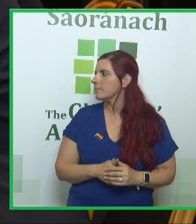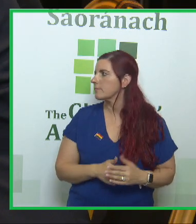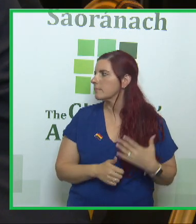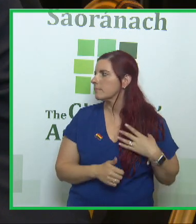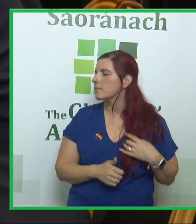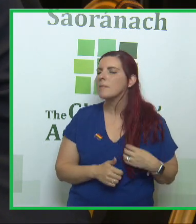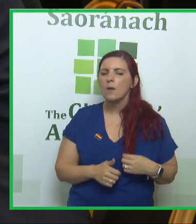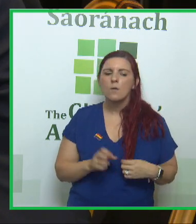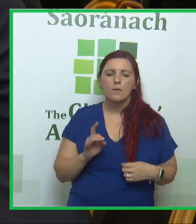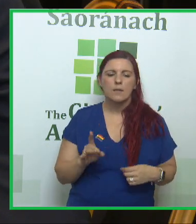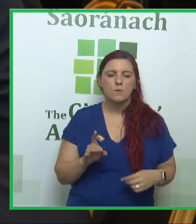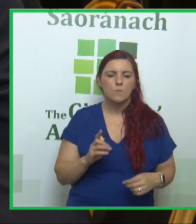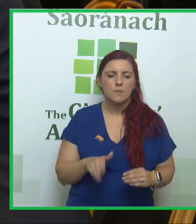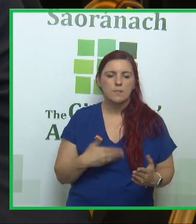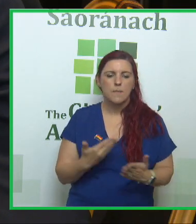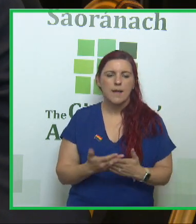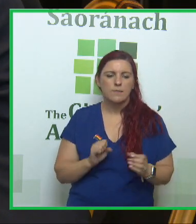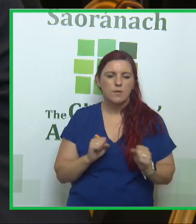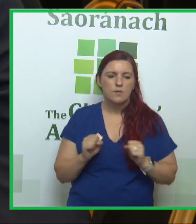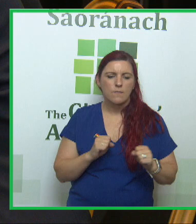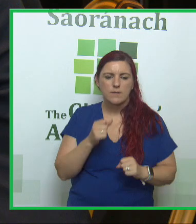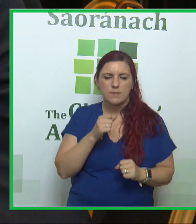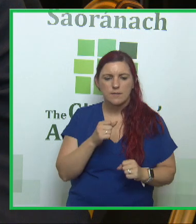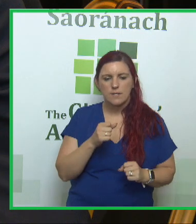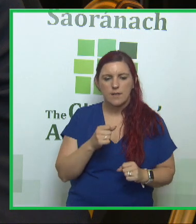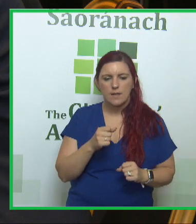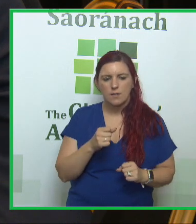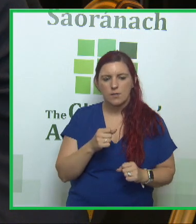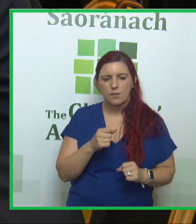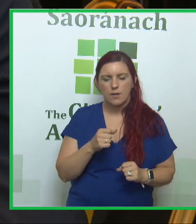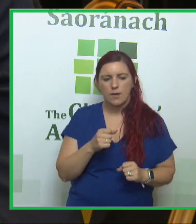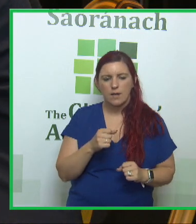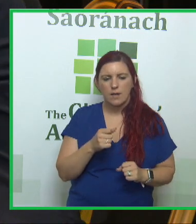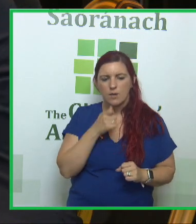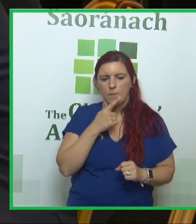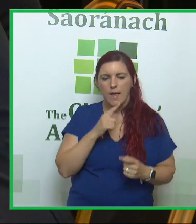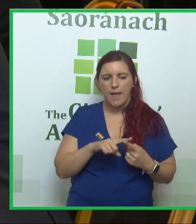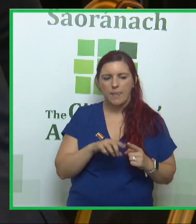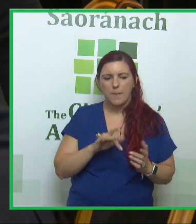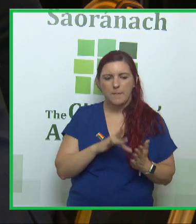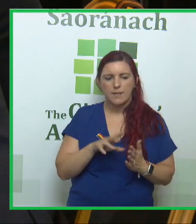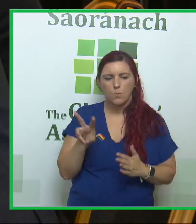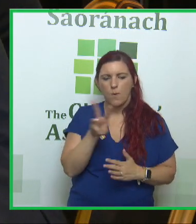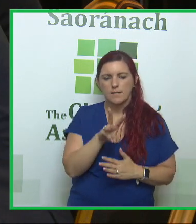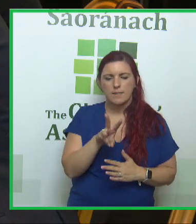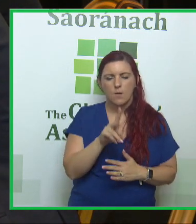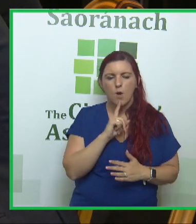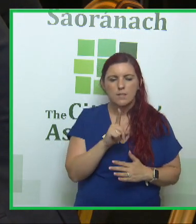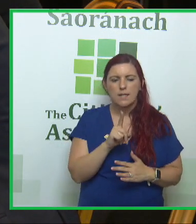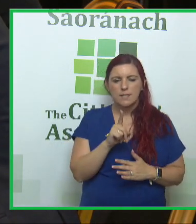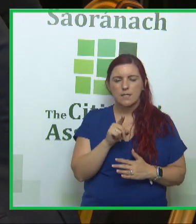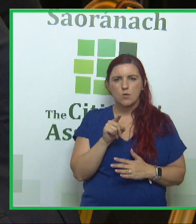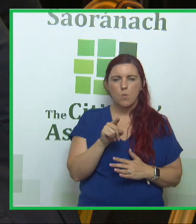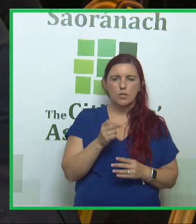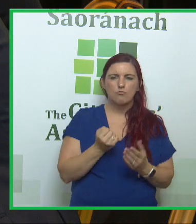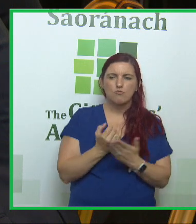thank you. So on the demand for services in Dublin and the Midwest, I don't have the figures to hand, but to describe